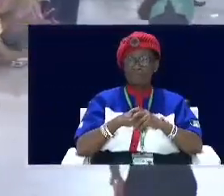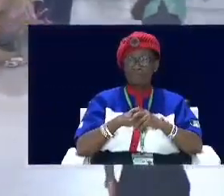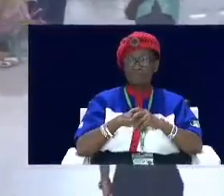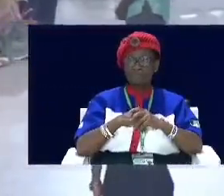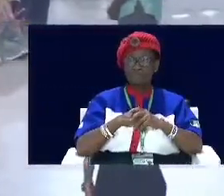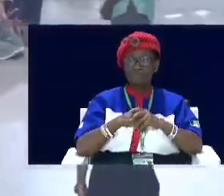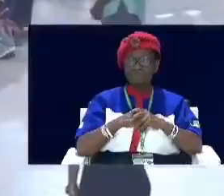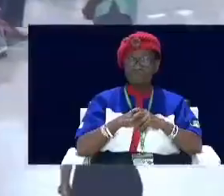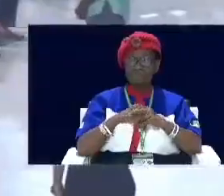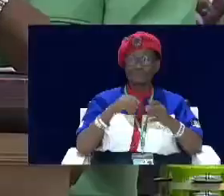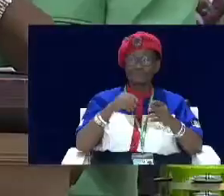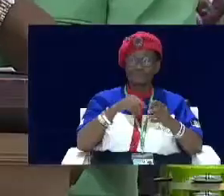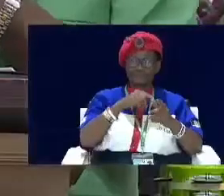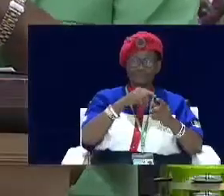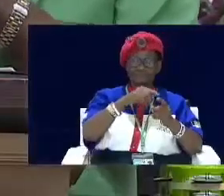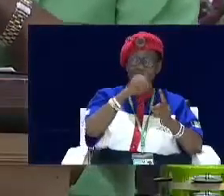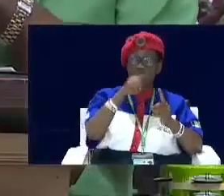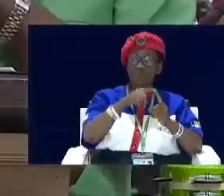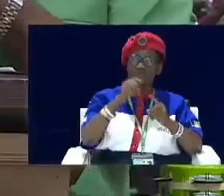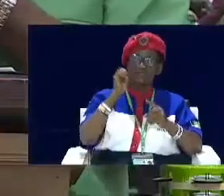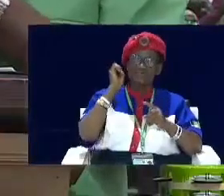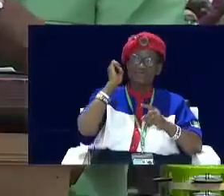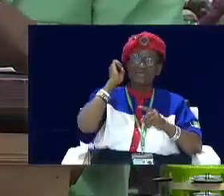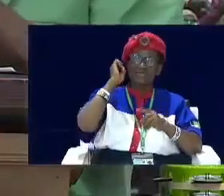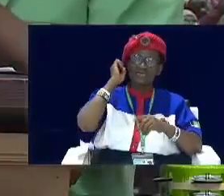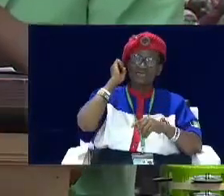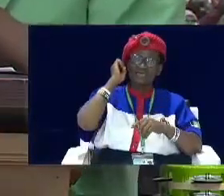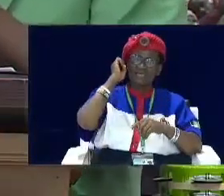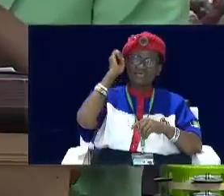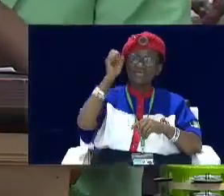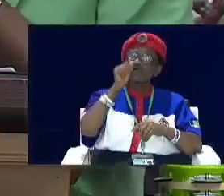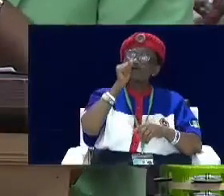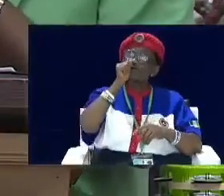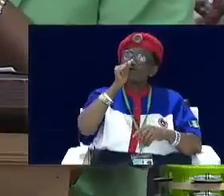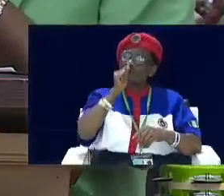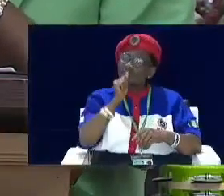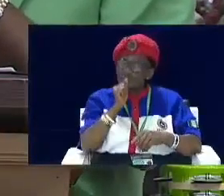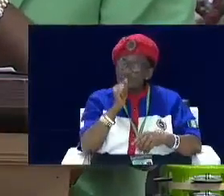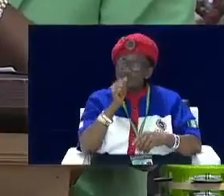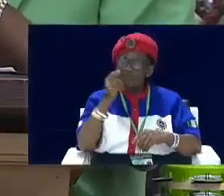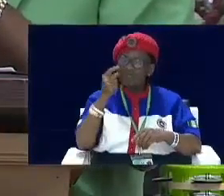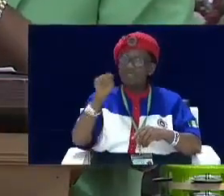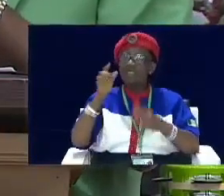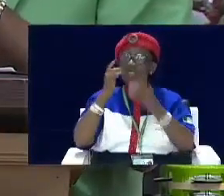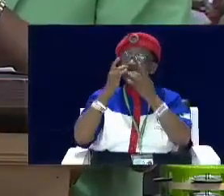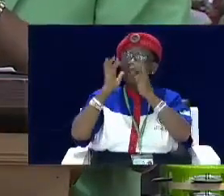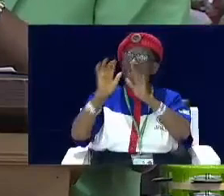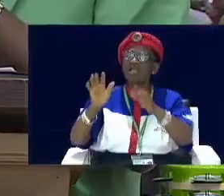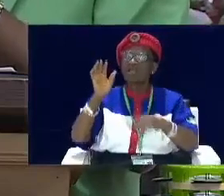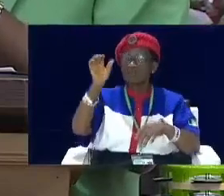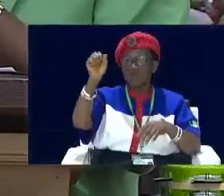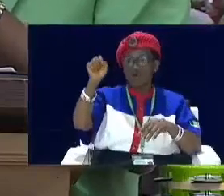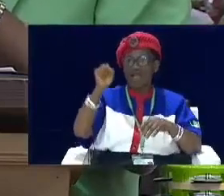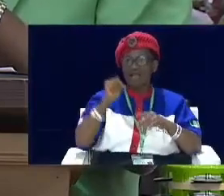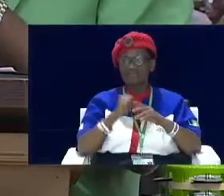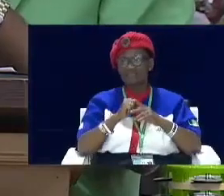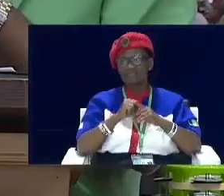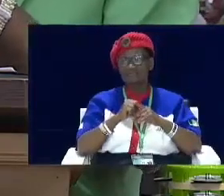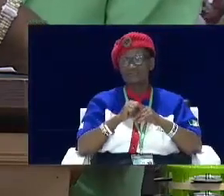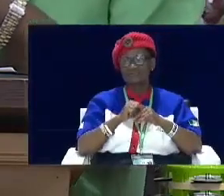Now when he silenced the mockers. Nigba ti o pa awon ti won fi se eleya lenu mo.